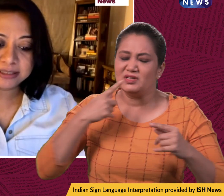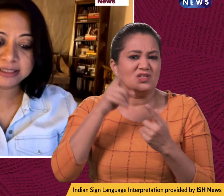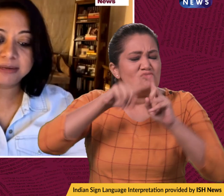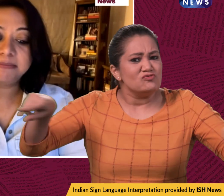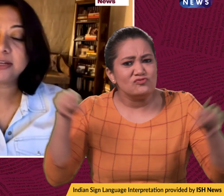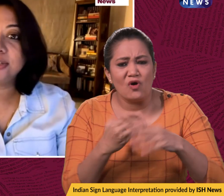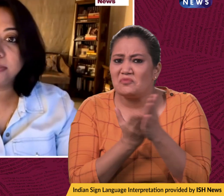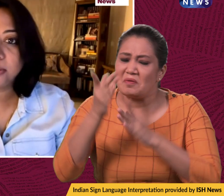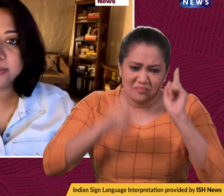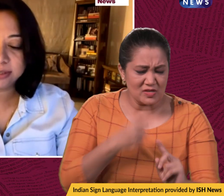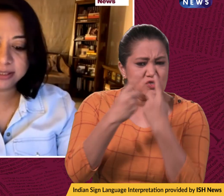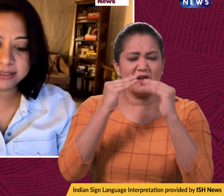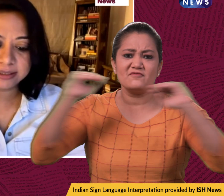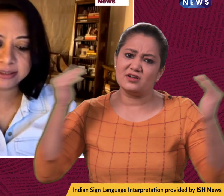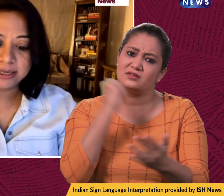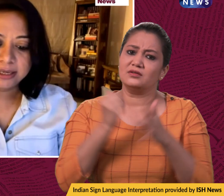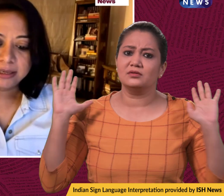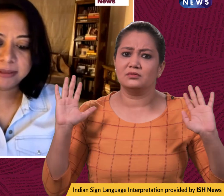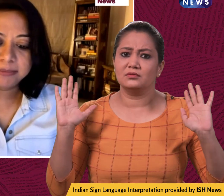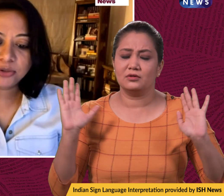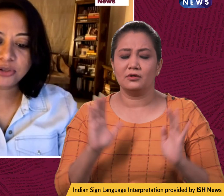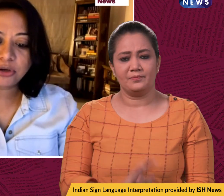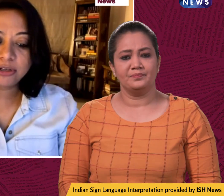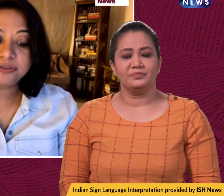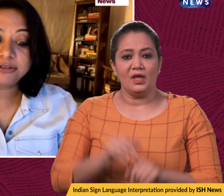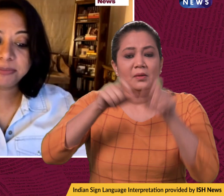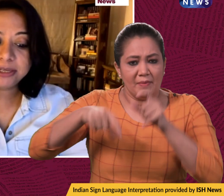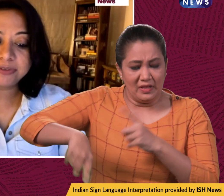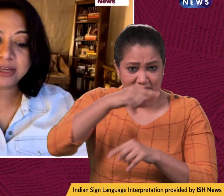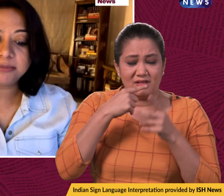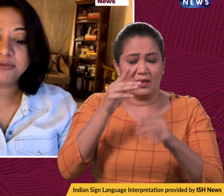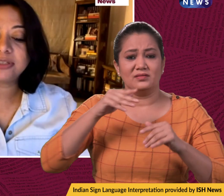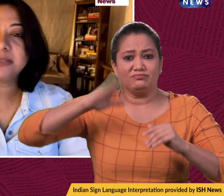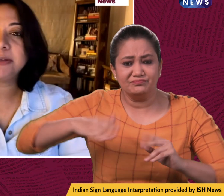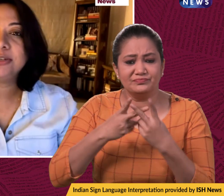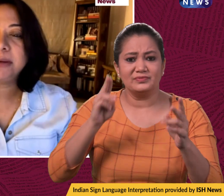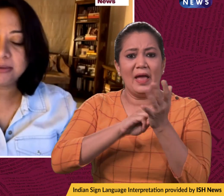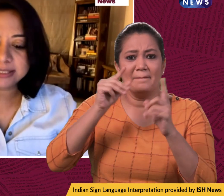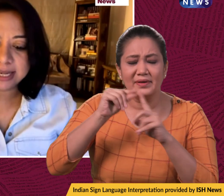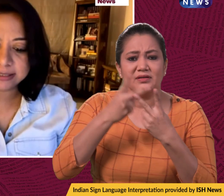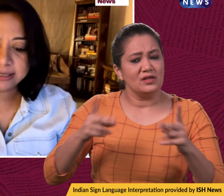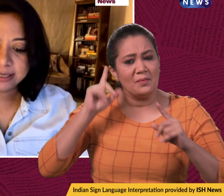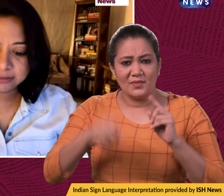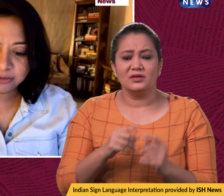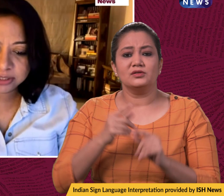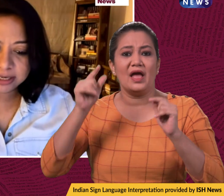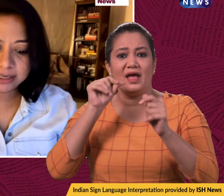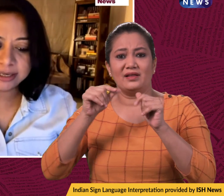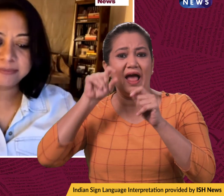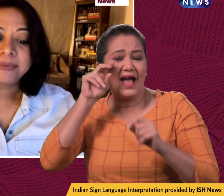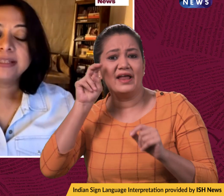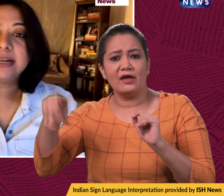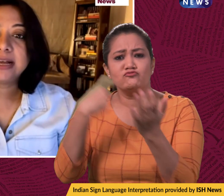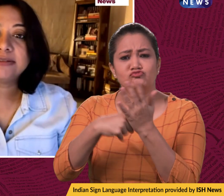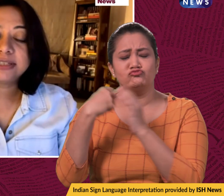and demanded an impartial probe into the incident. Members also called for the repeal of the Armed Forces Special Powers Act enforced in